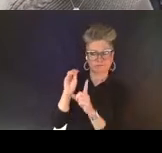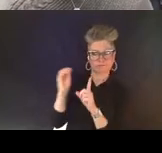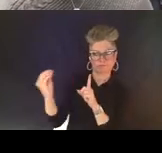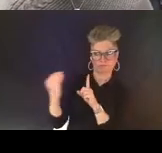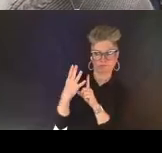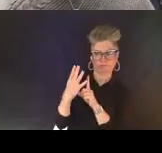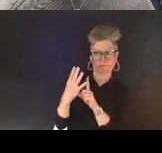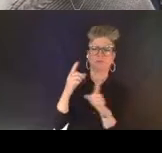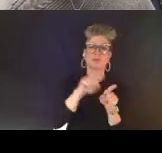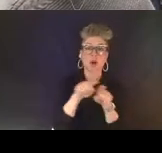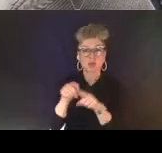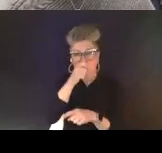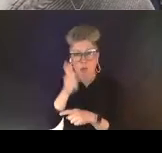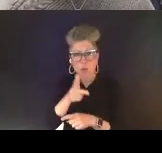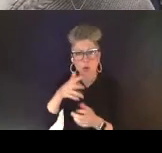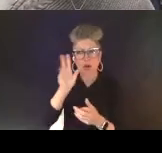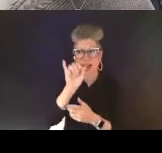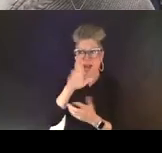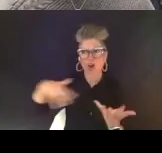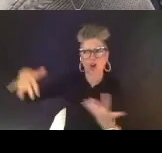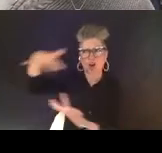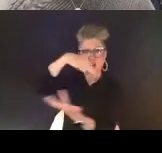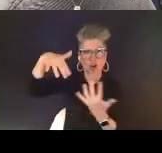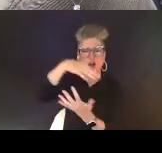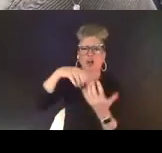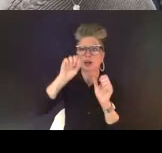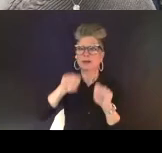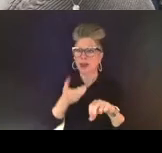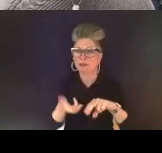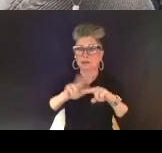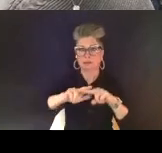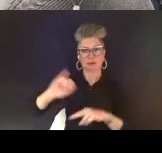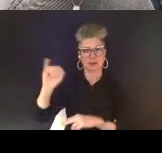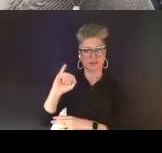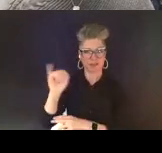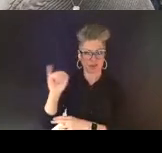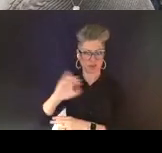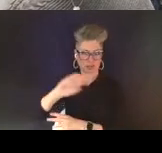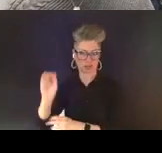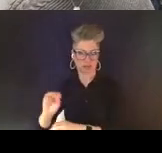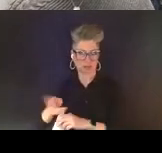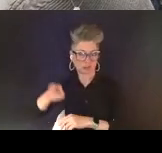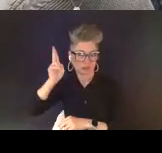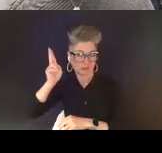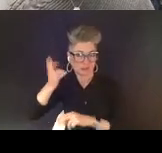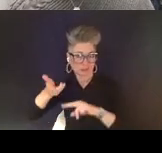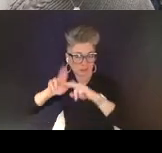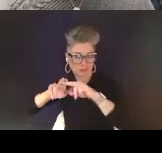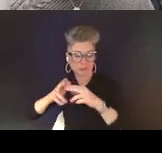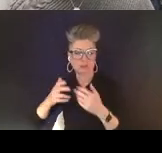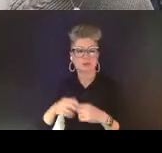poor air circulation can also increase infection rates. We do anticipate that if you are exposed,